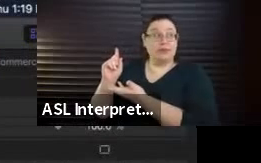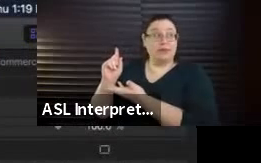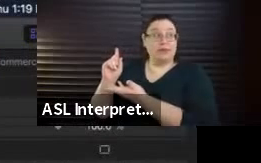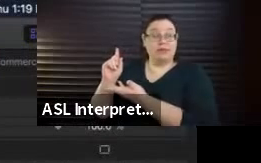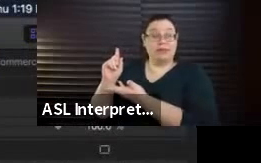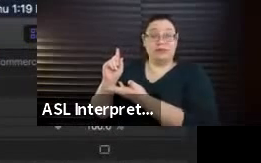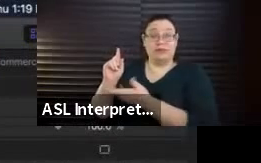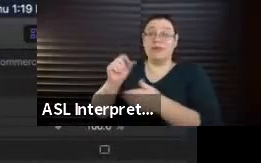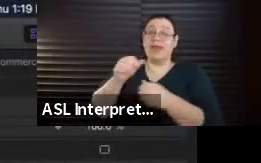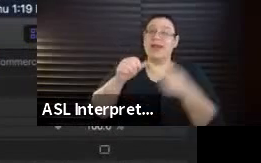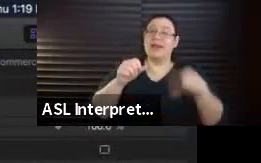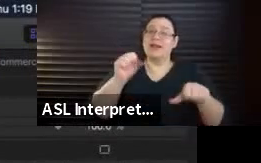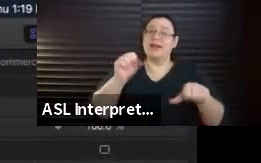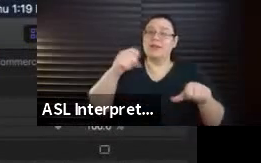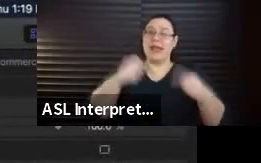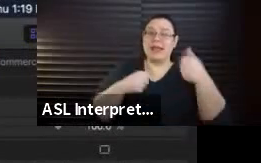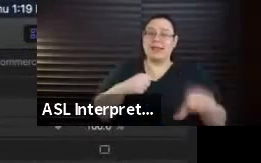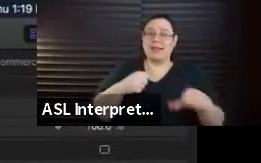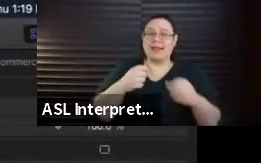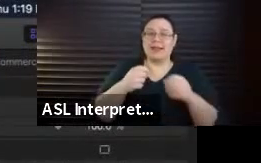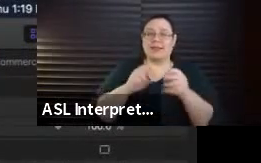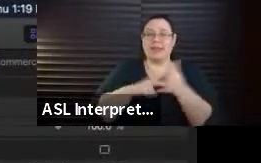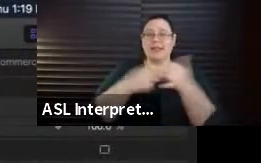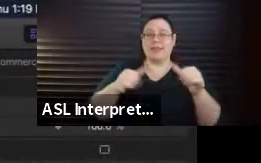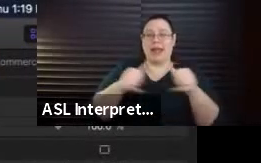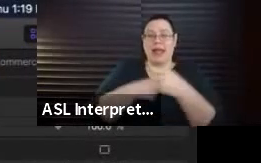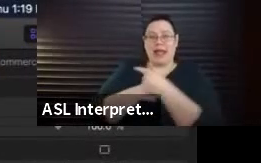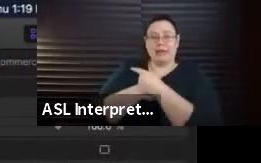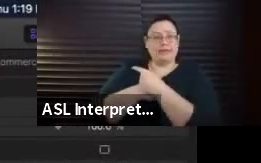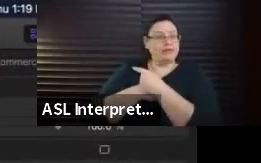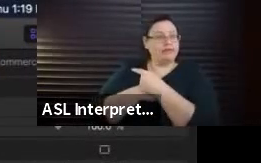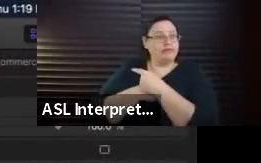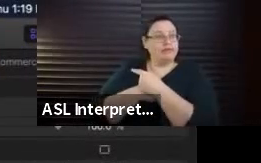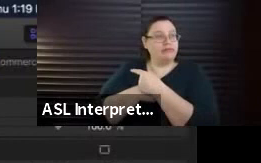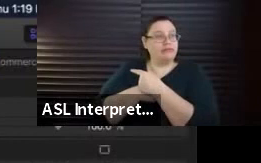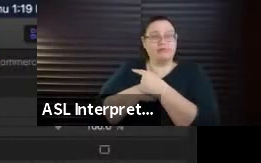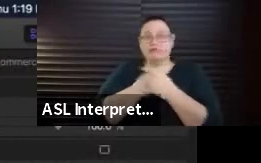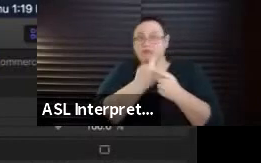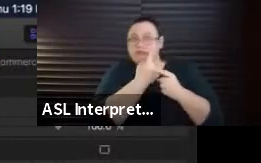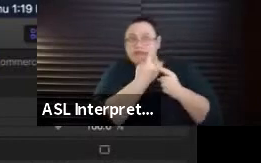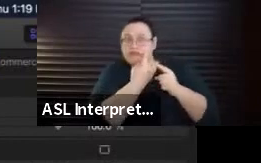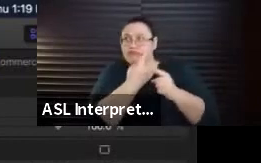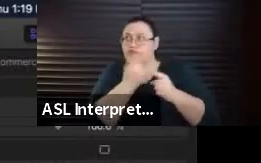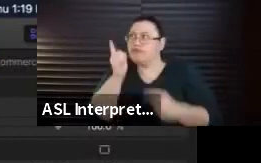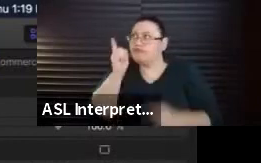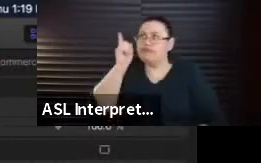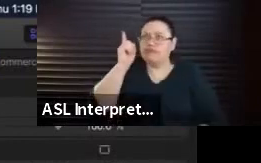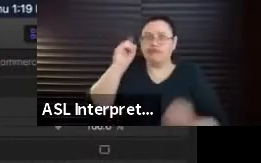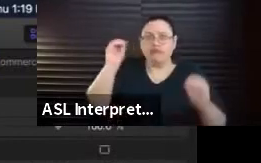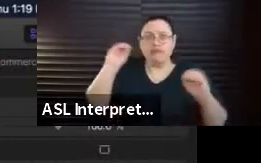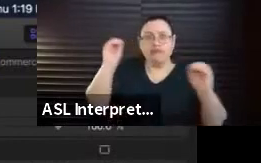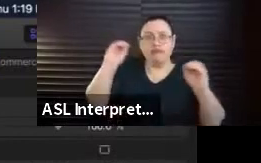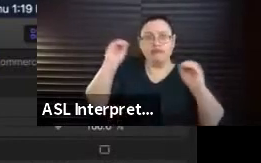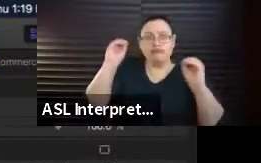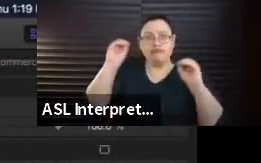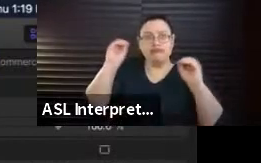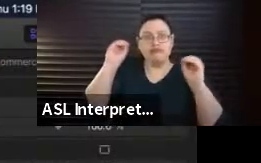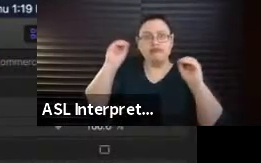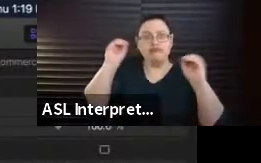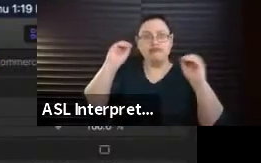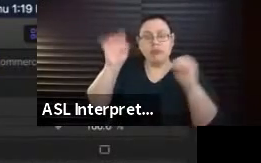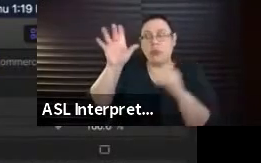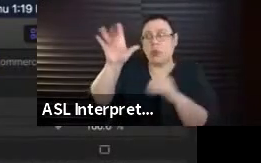bar, you can see that that little piece of the wall is no longer visible, and it's just taken out,